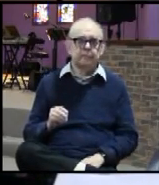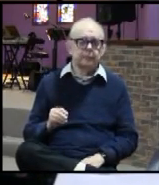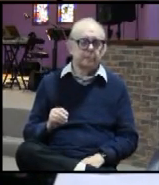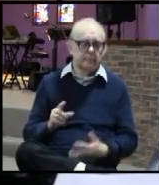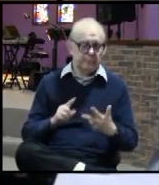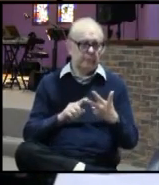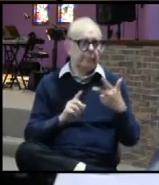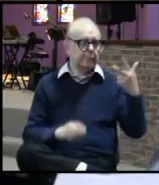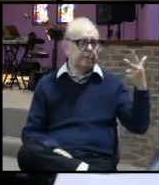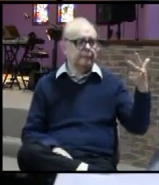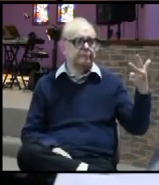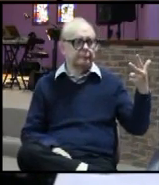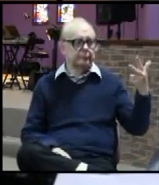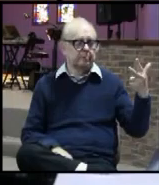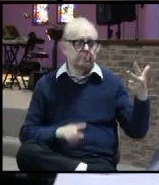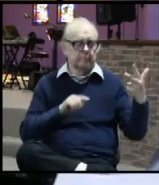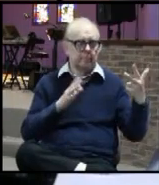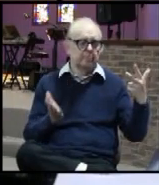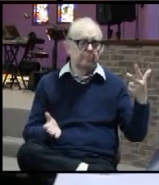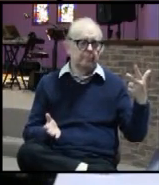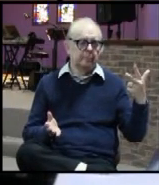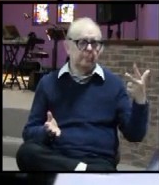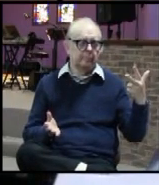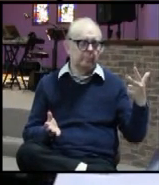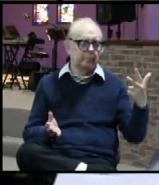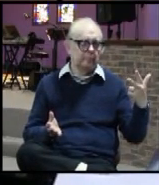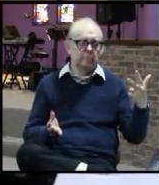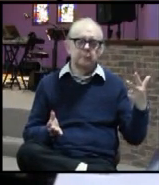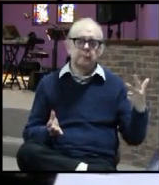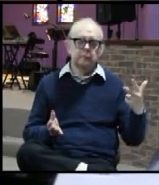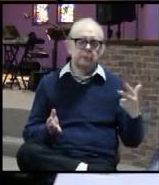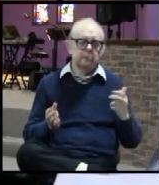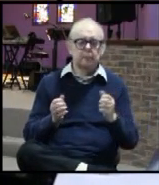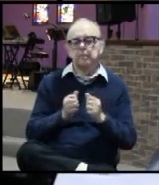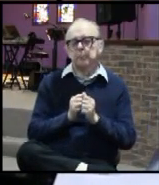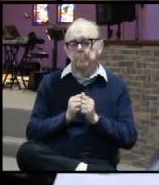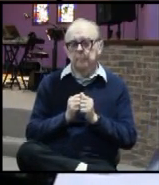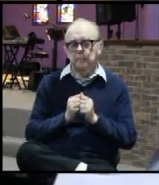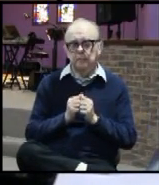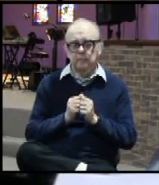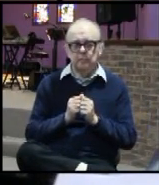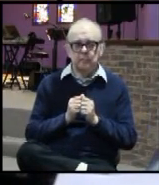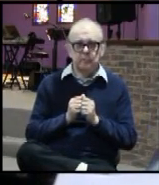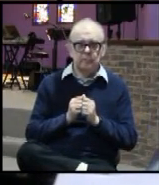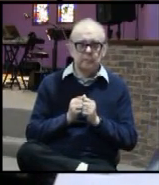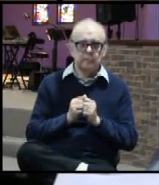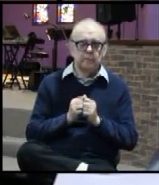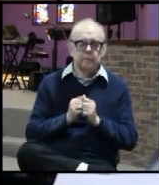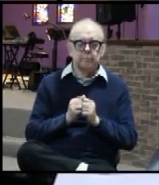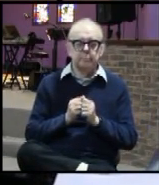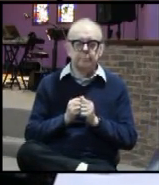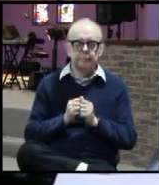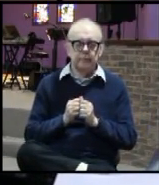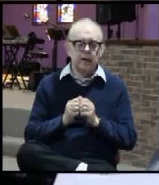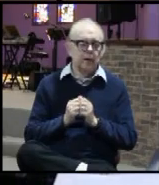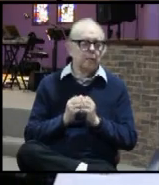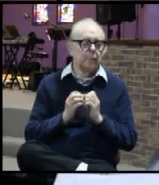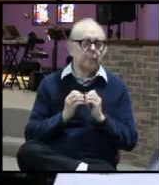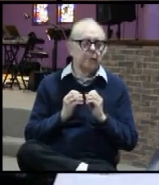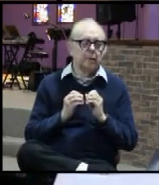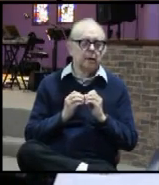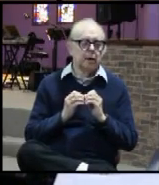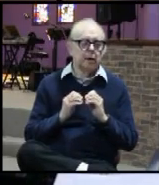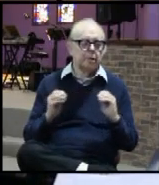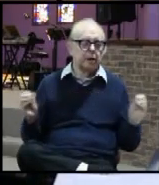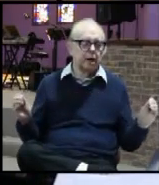Number three, he died with no unreconciled relationships.